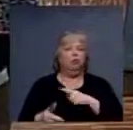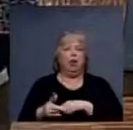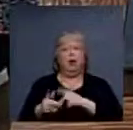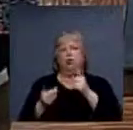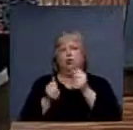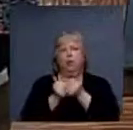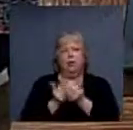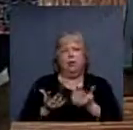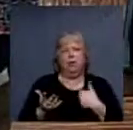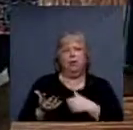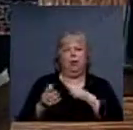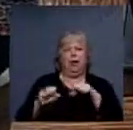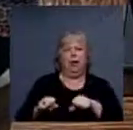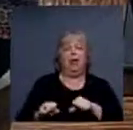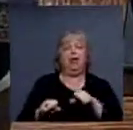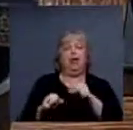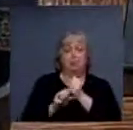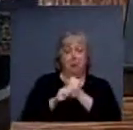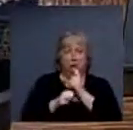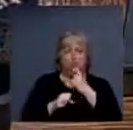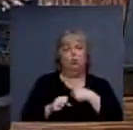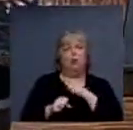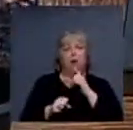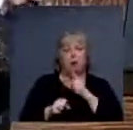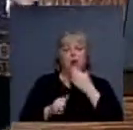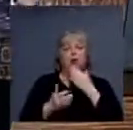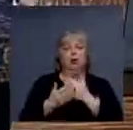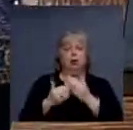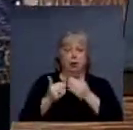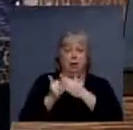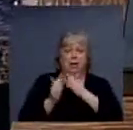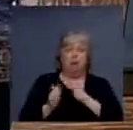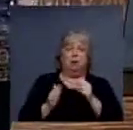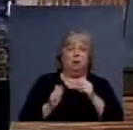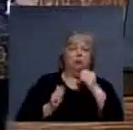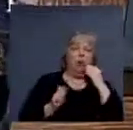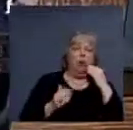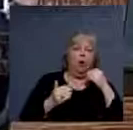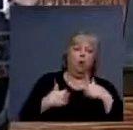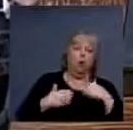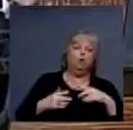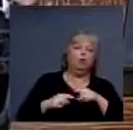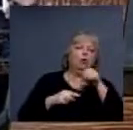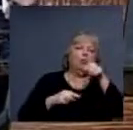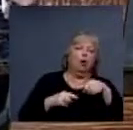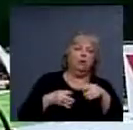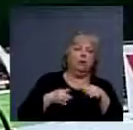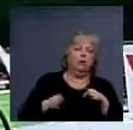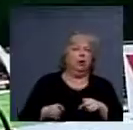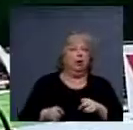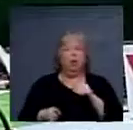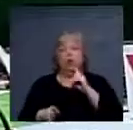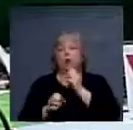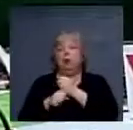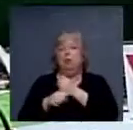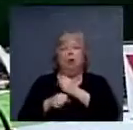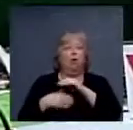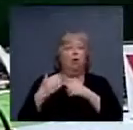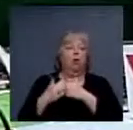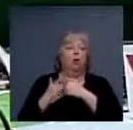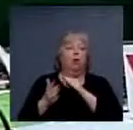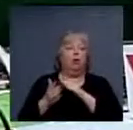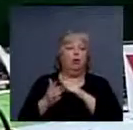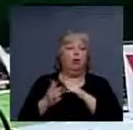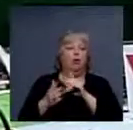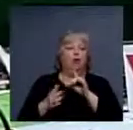sure that we can be a good neighbor to the homeowners across the street. You can make all the dogs bark at one time if you run in there and